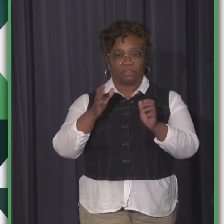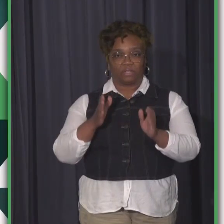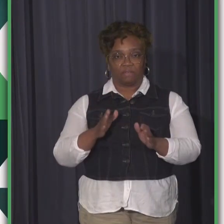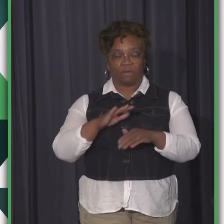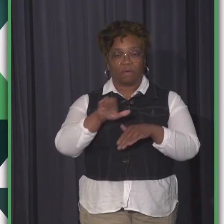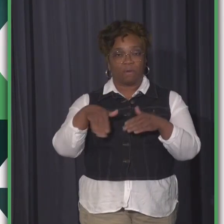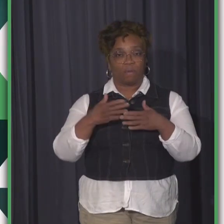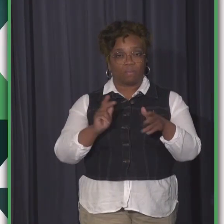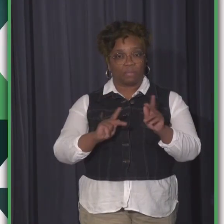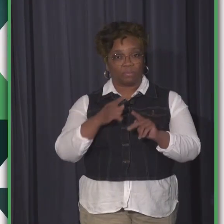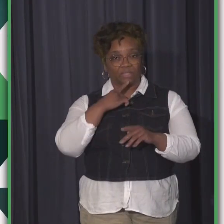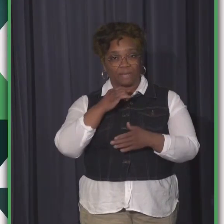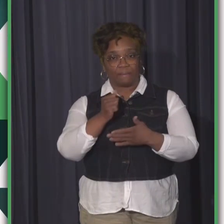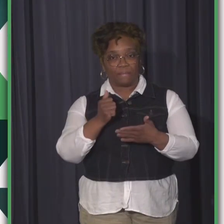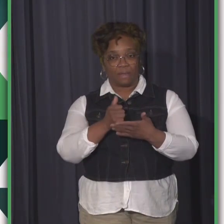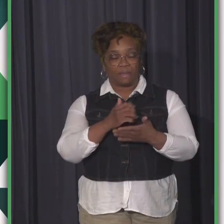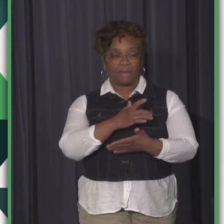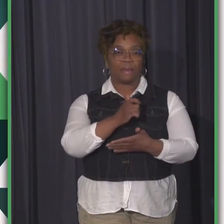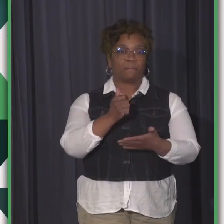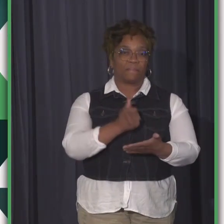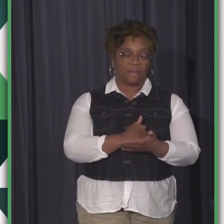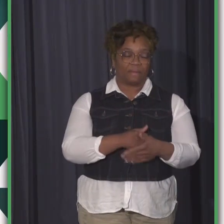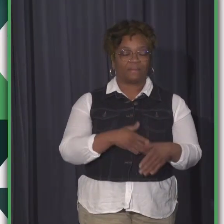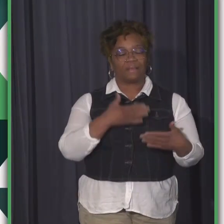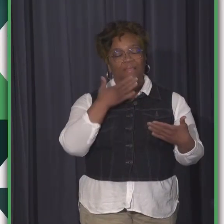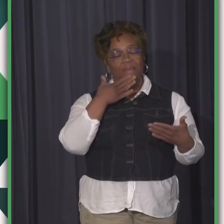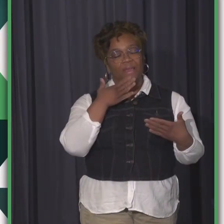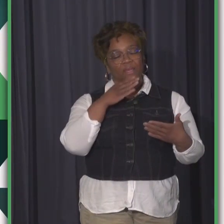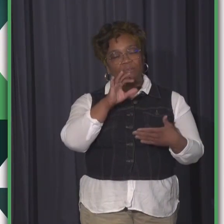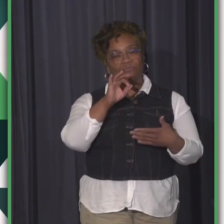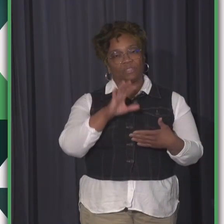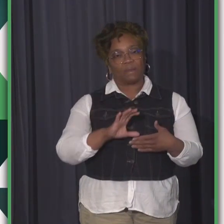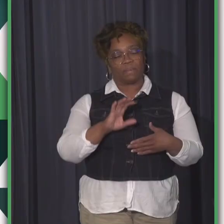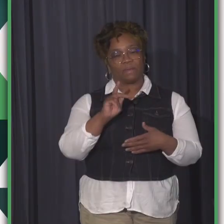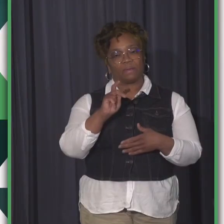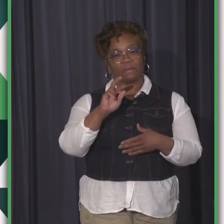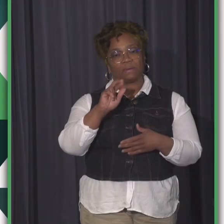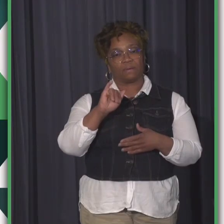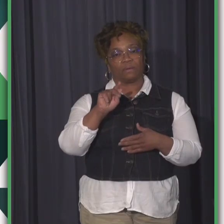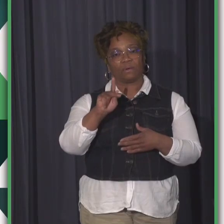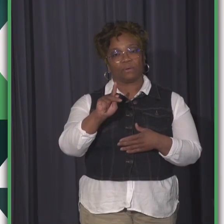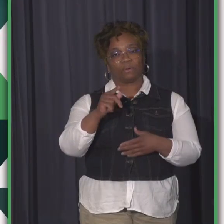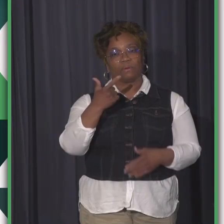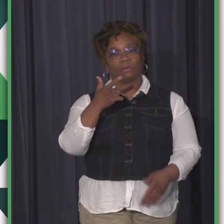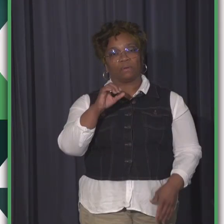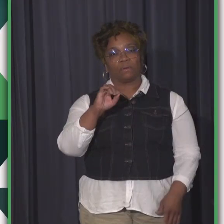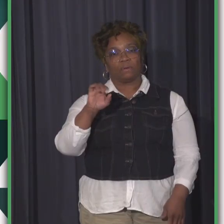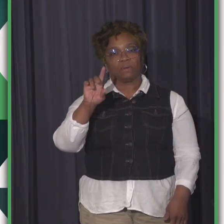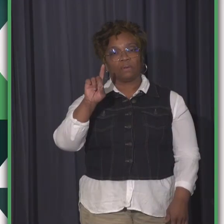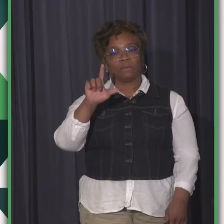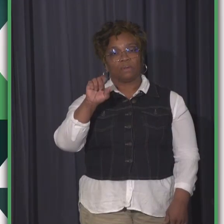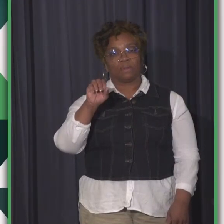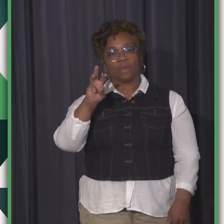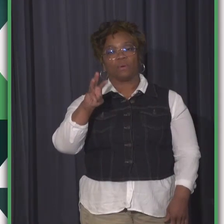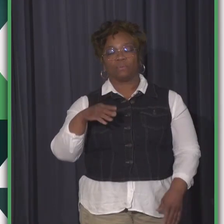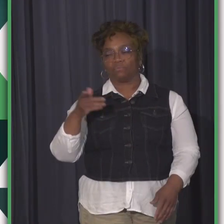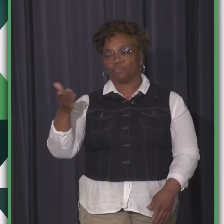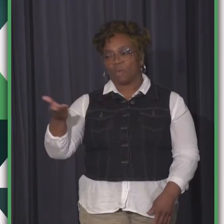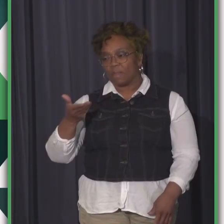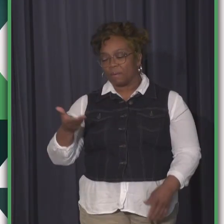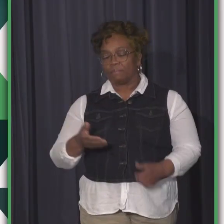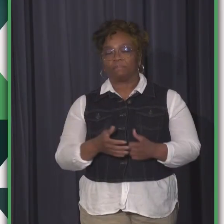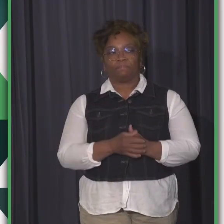you, Chaplain Kurt Goodlow. Thank you. Yes, thank you. So you're welcome.